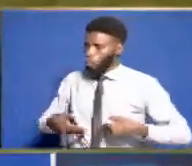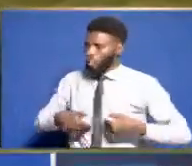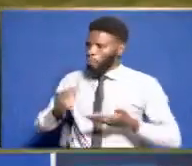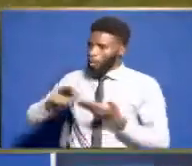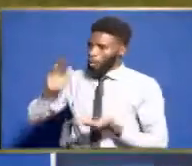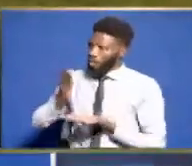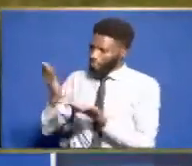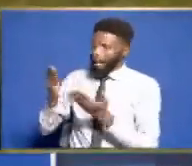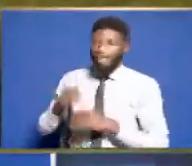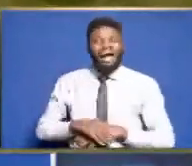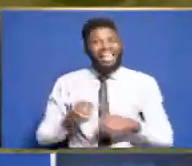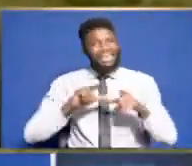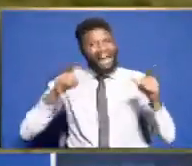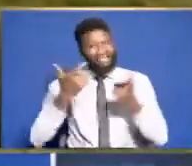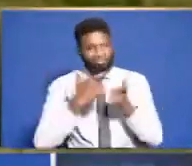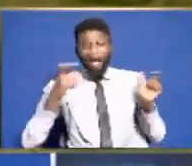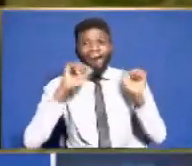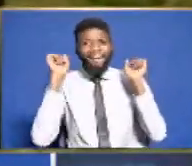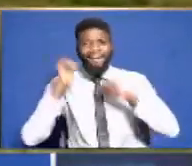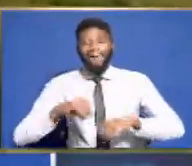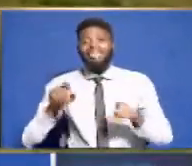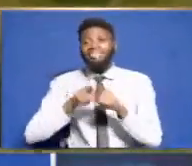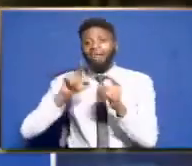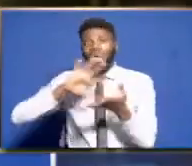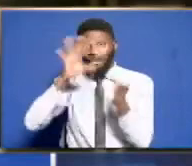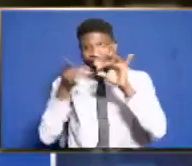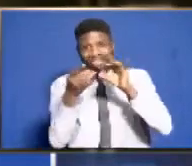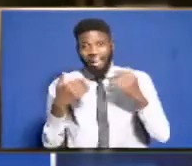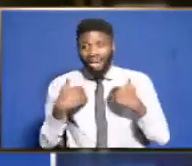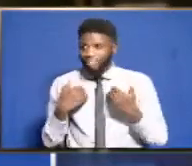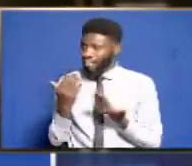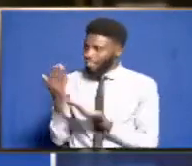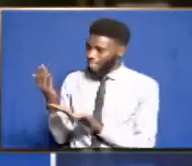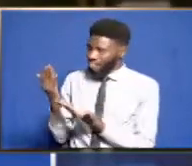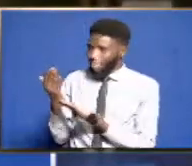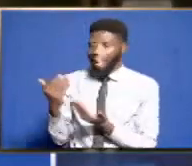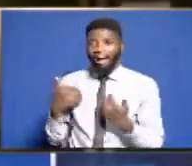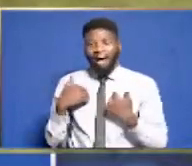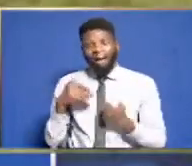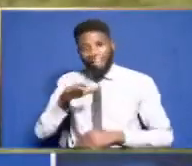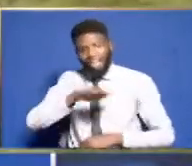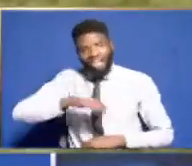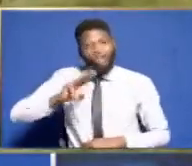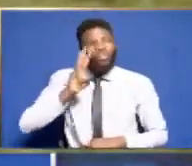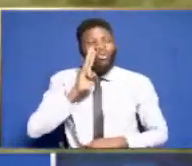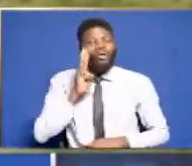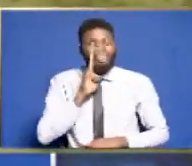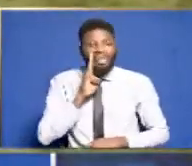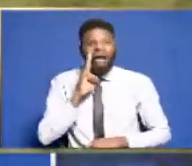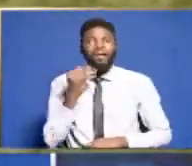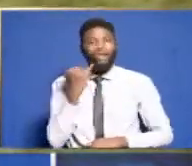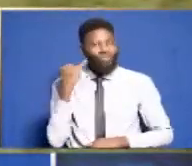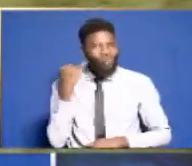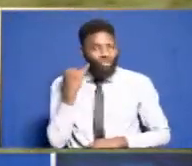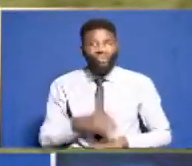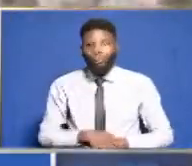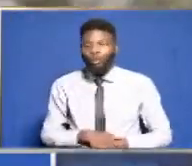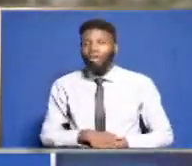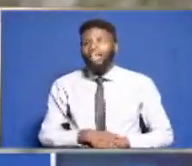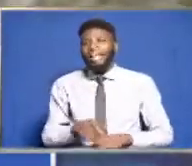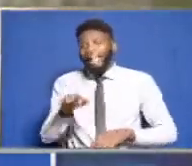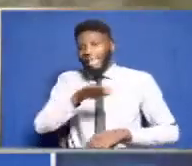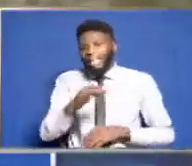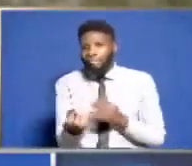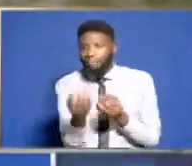expansion, an unrivaled ecosystem comprising of an adjacent Lake Nakuru National Park, the Menengai Crater, and an inland